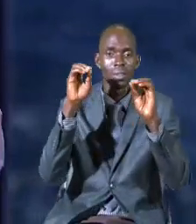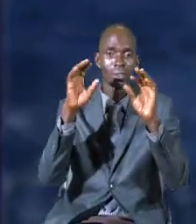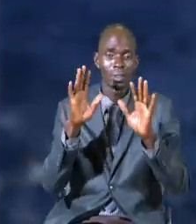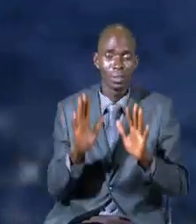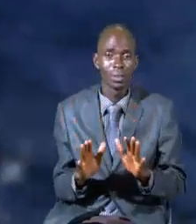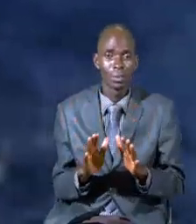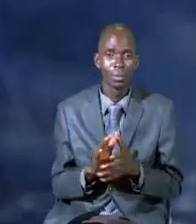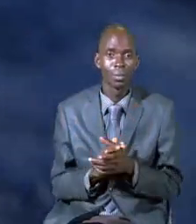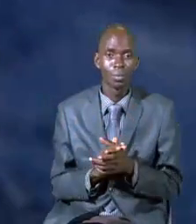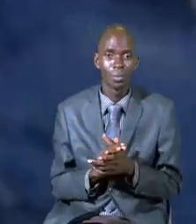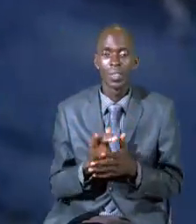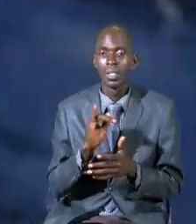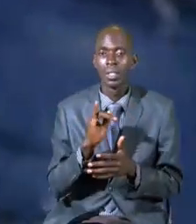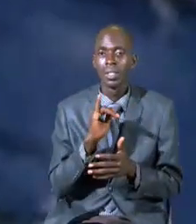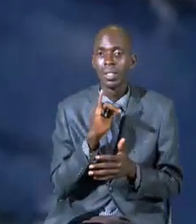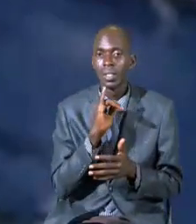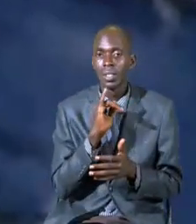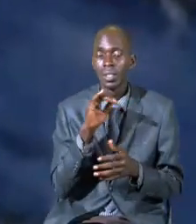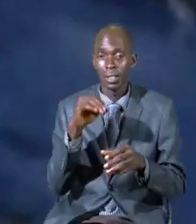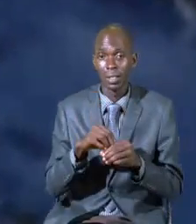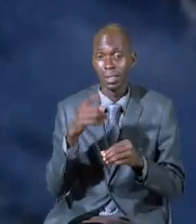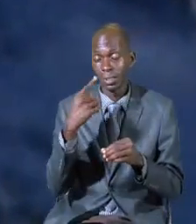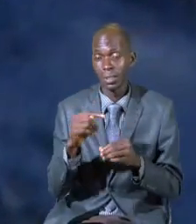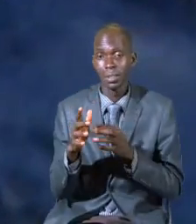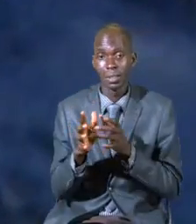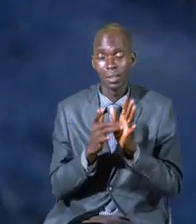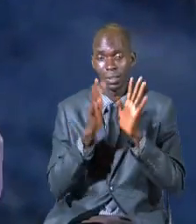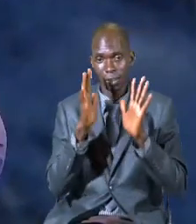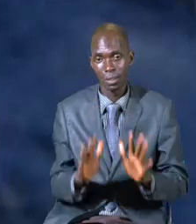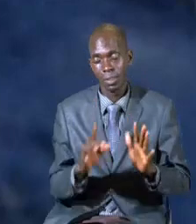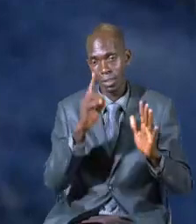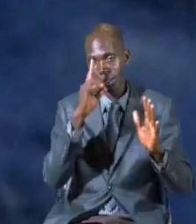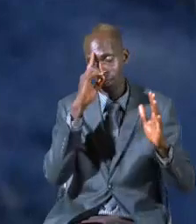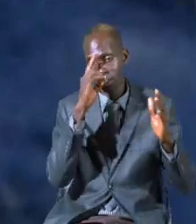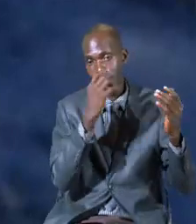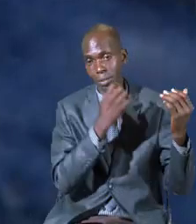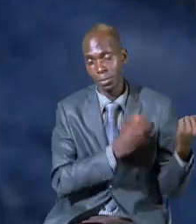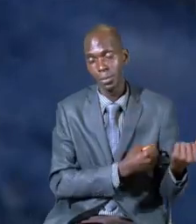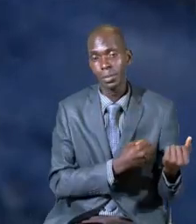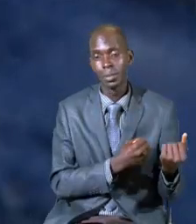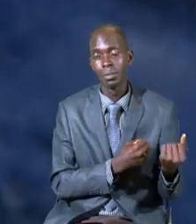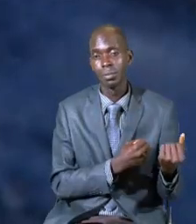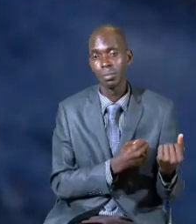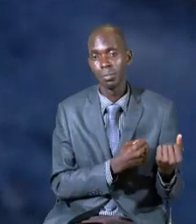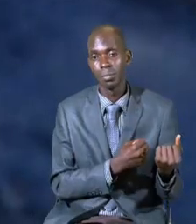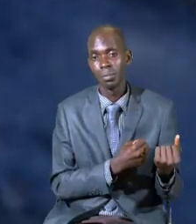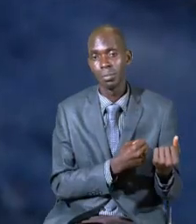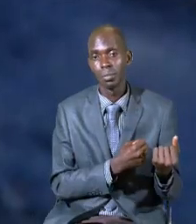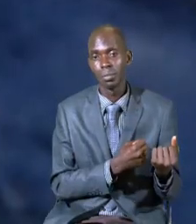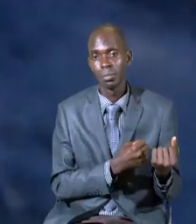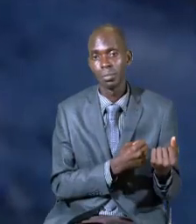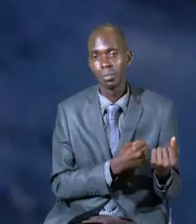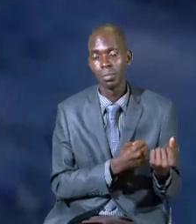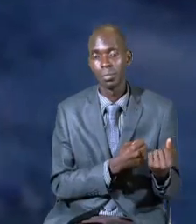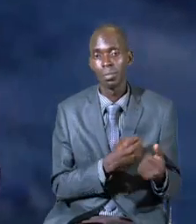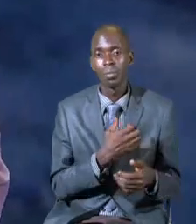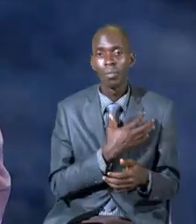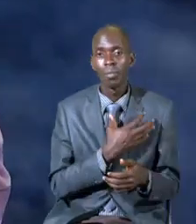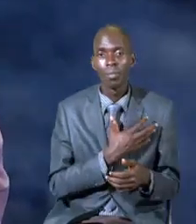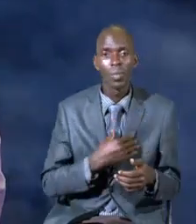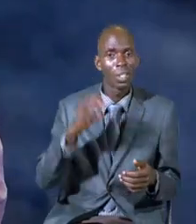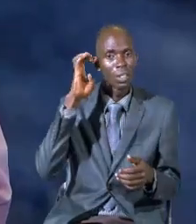in a Christian faith, he knew me very well, and he had